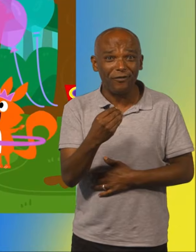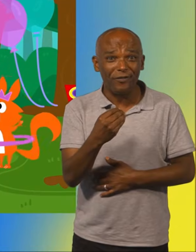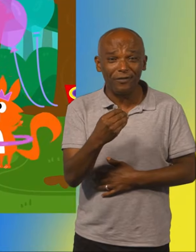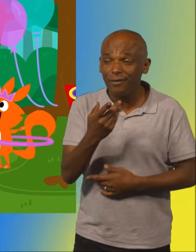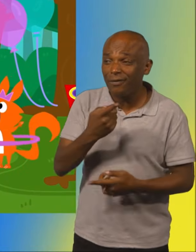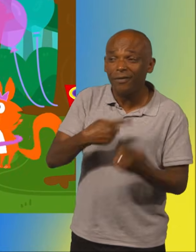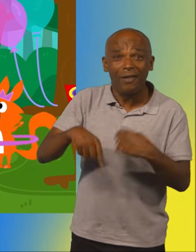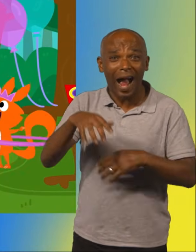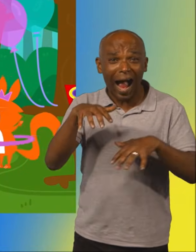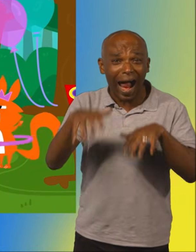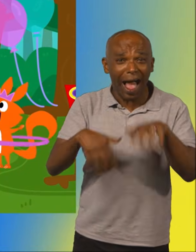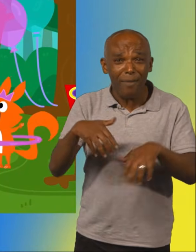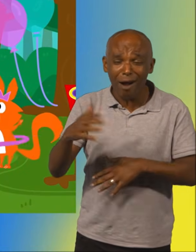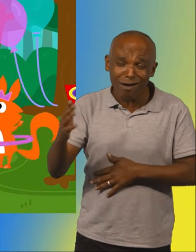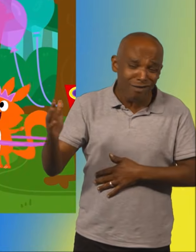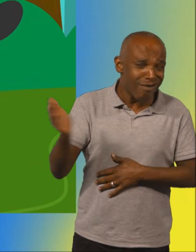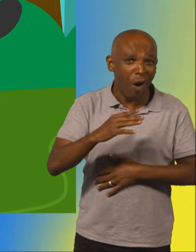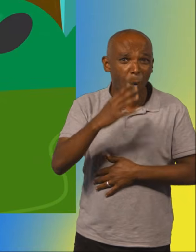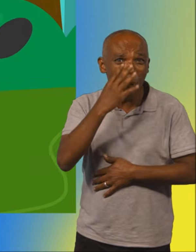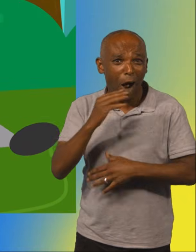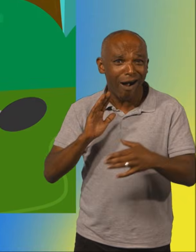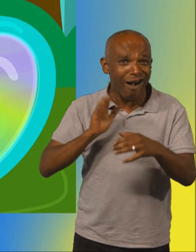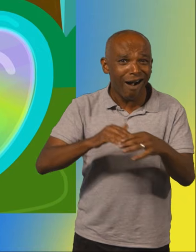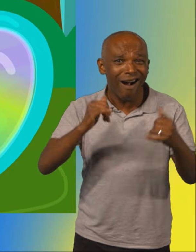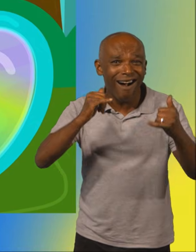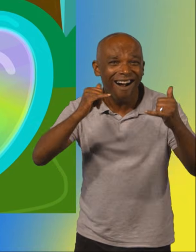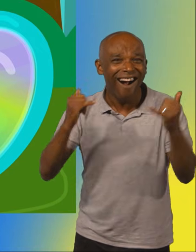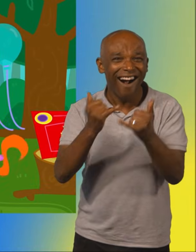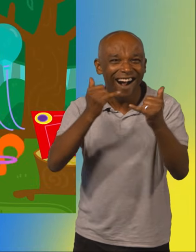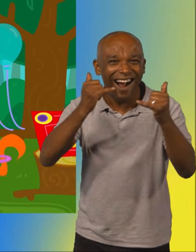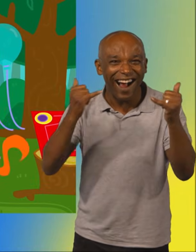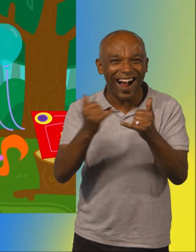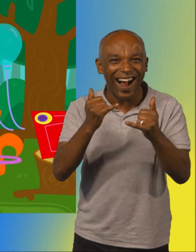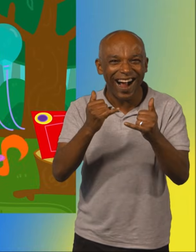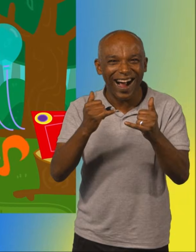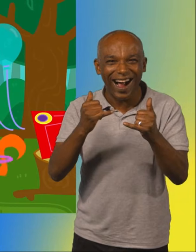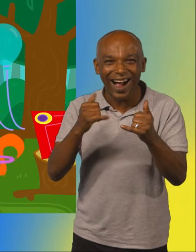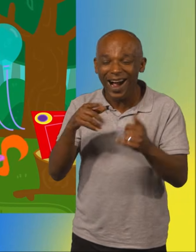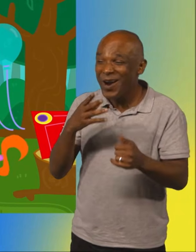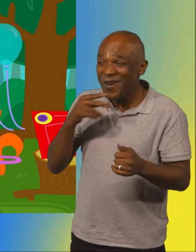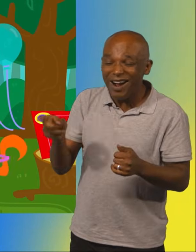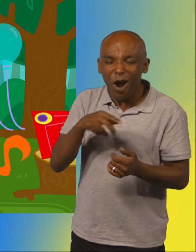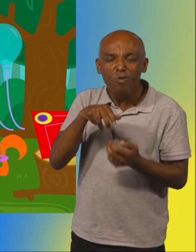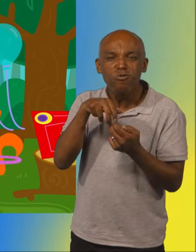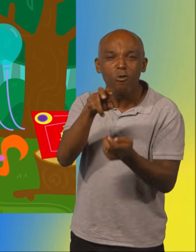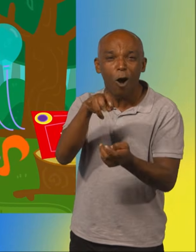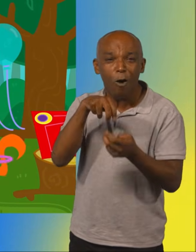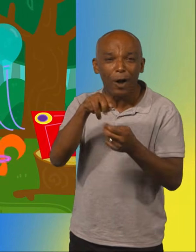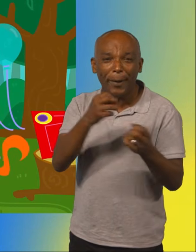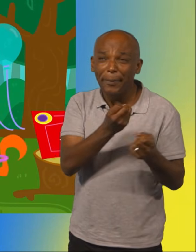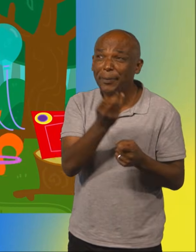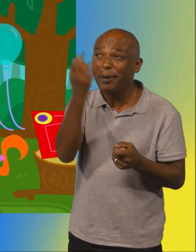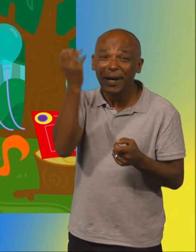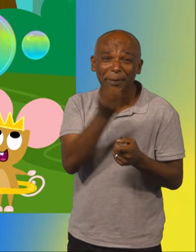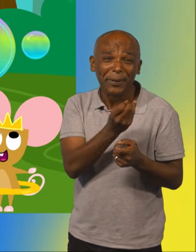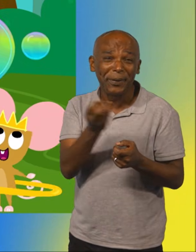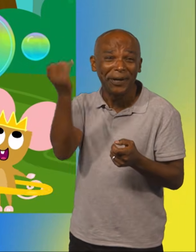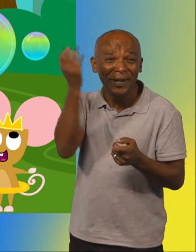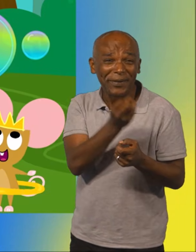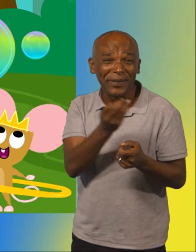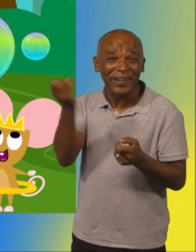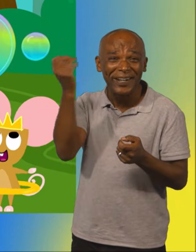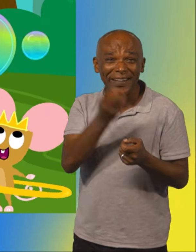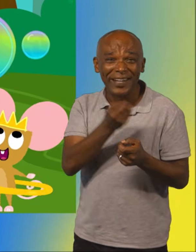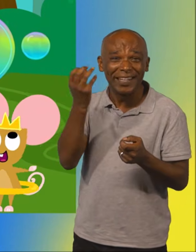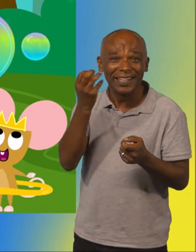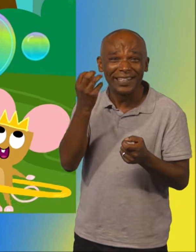the wolf to the party, and from then on, he always used his huffing, puffing power to do helpful things. Little